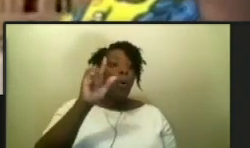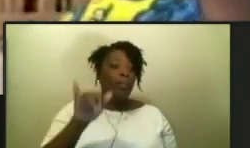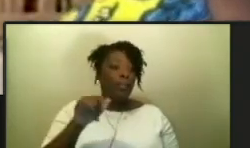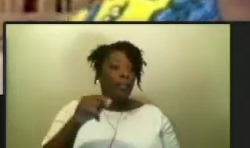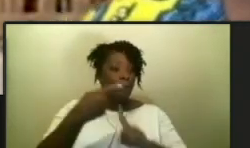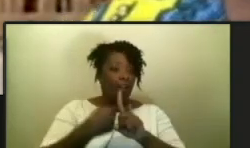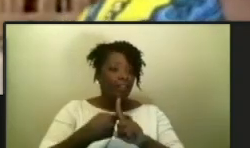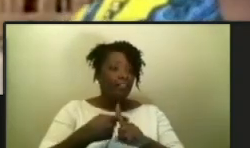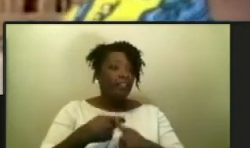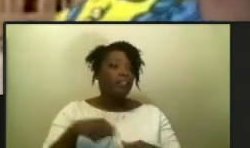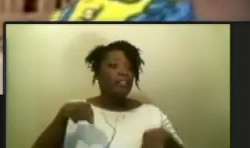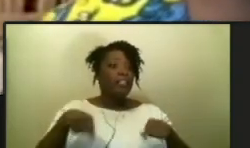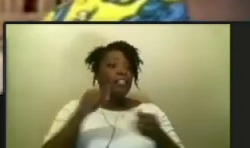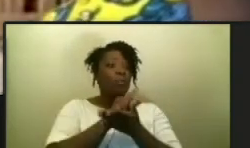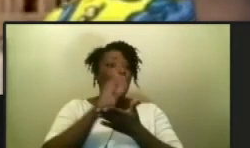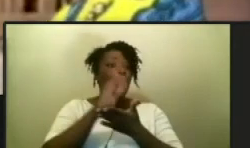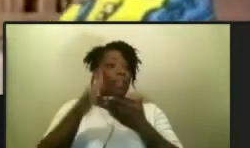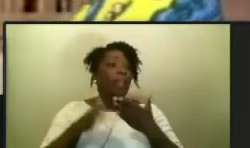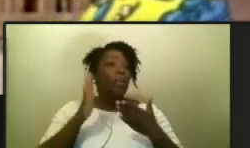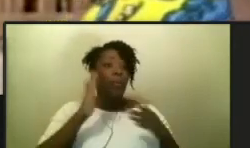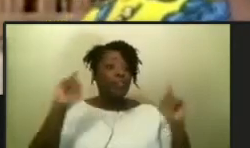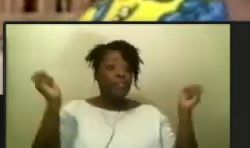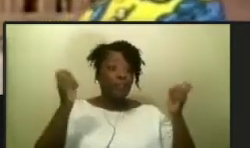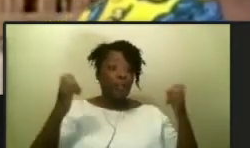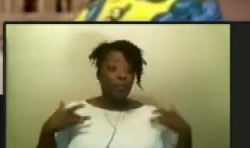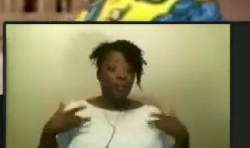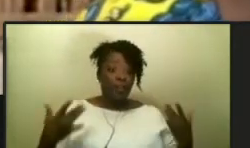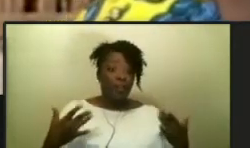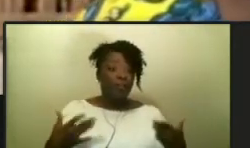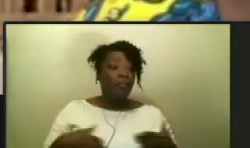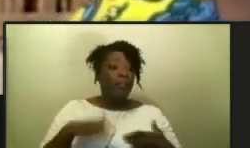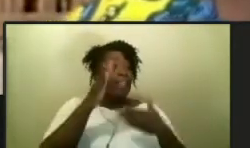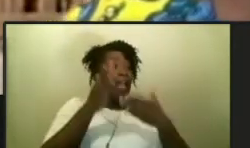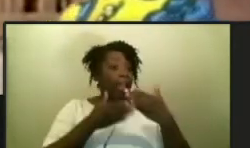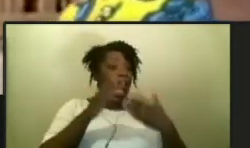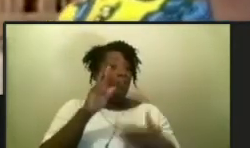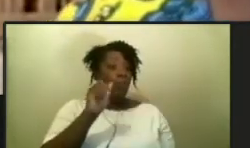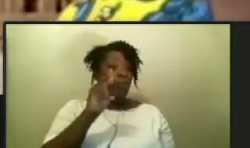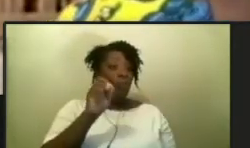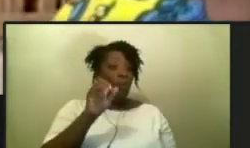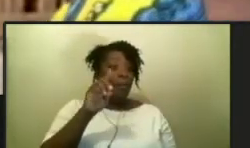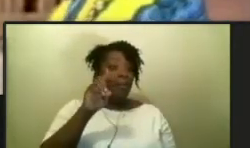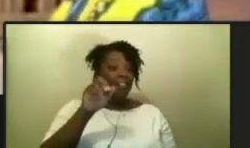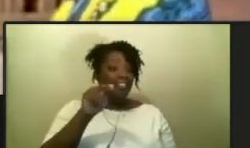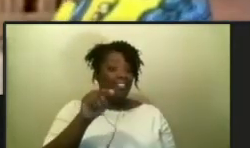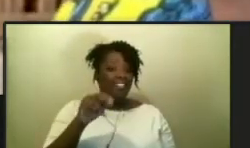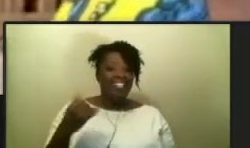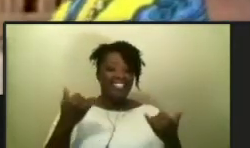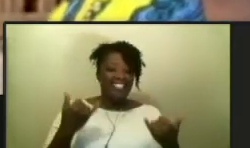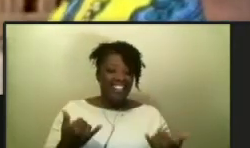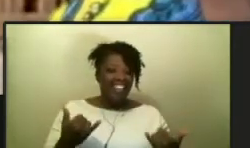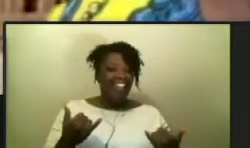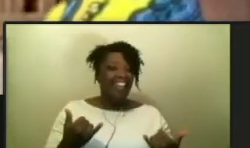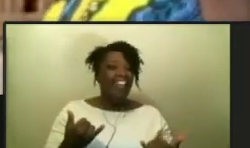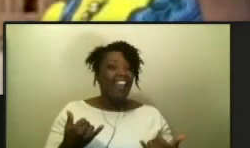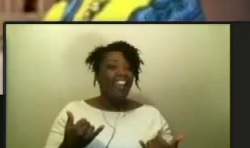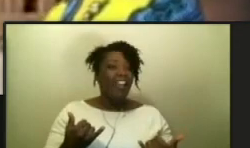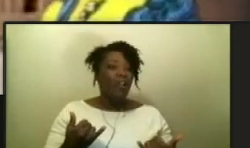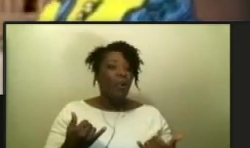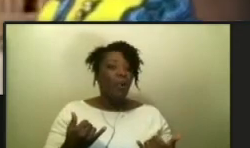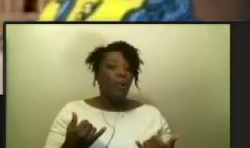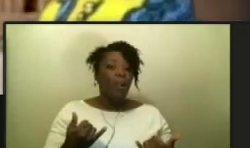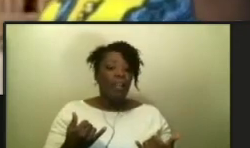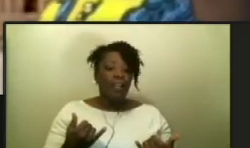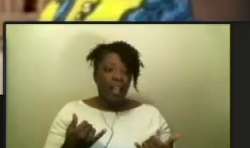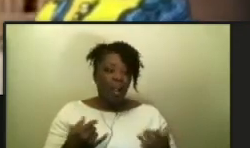this weekend we will be celebrating the end of Ramadan. And today I am going to be able, if I can share my